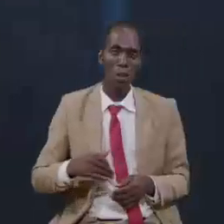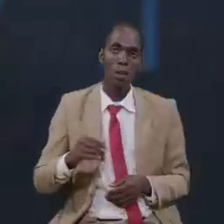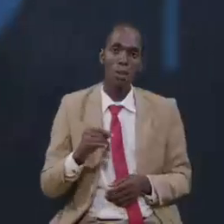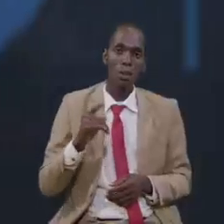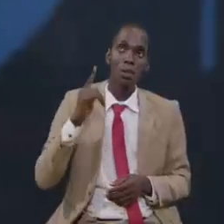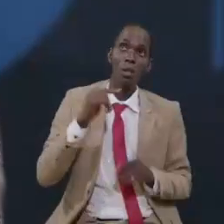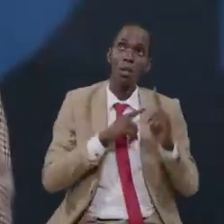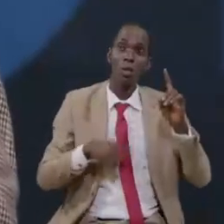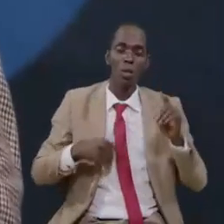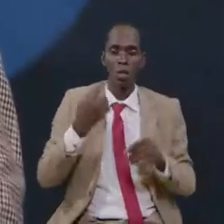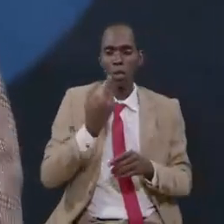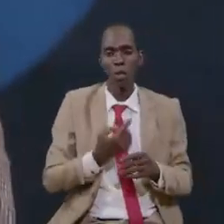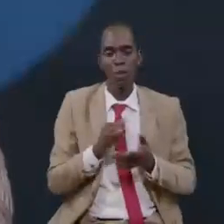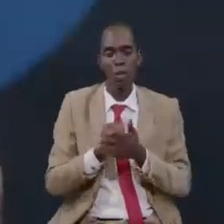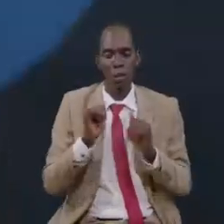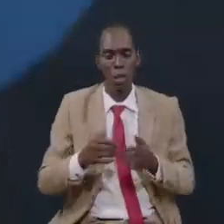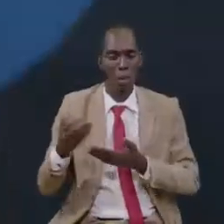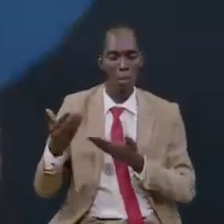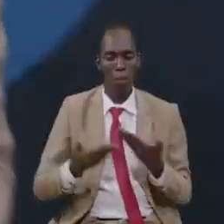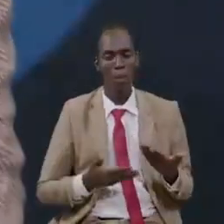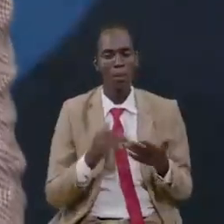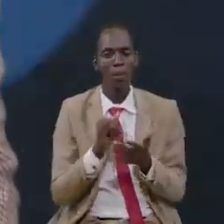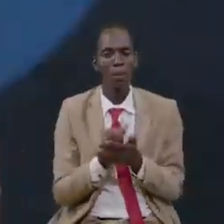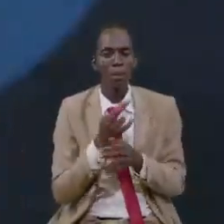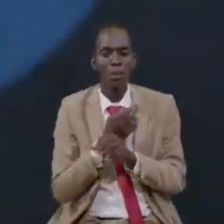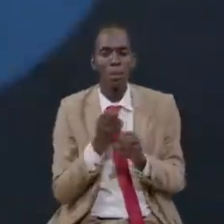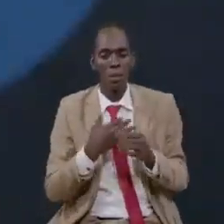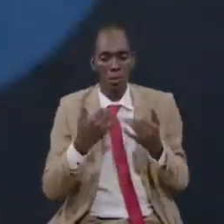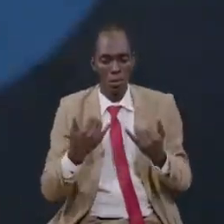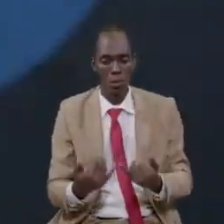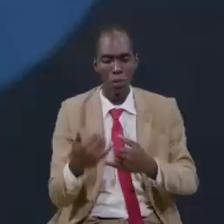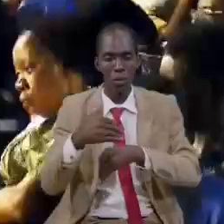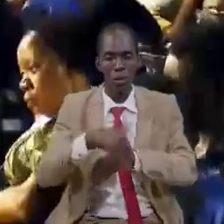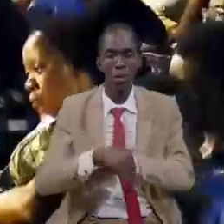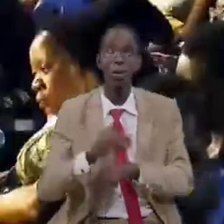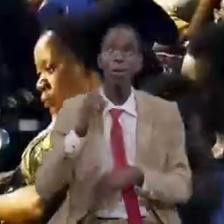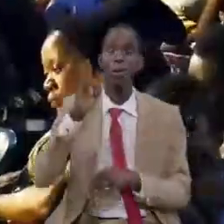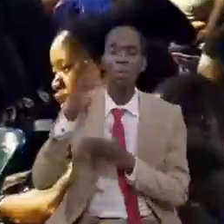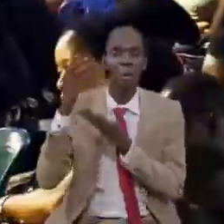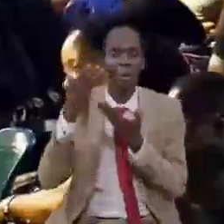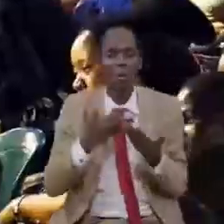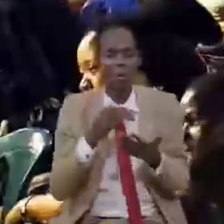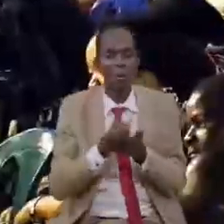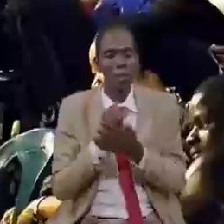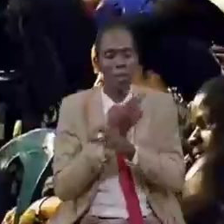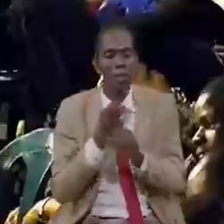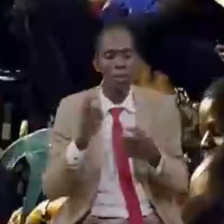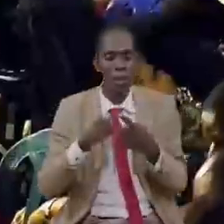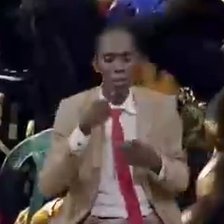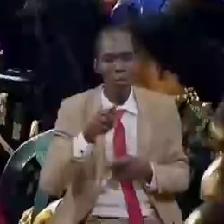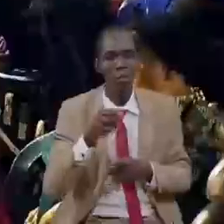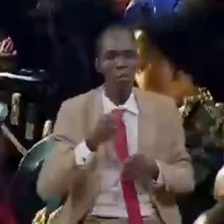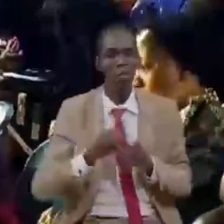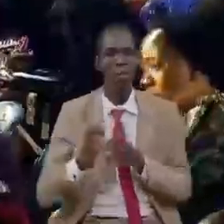ransom and that redemption. And tonight, he brings that redemption to you. In Matthew